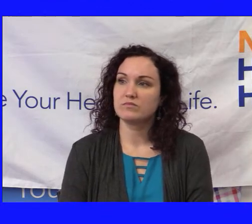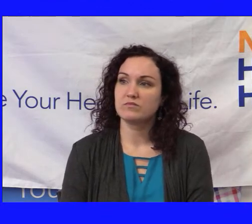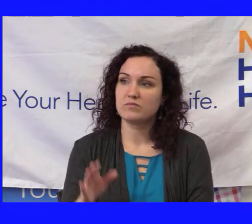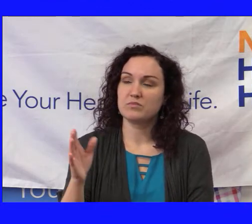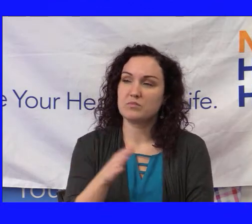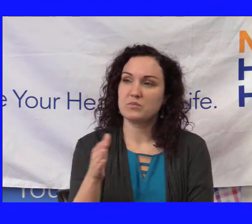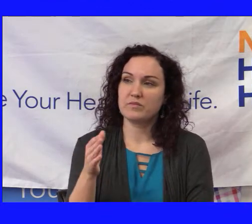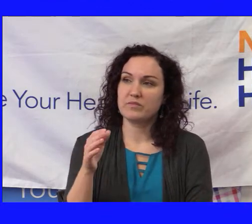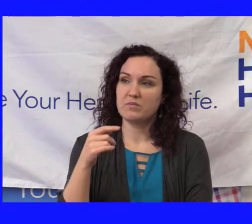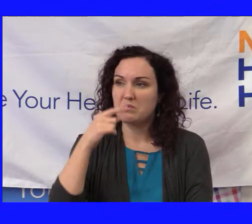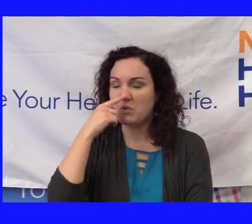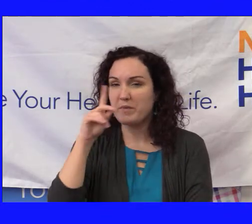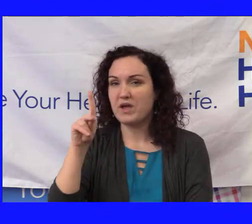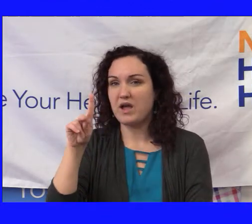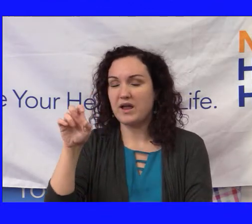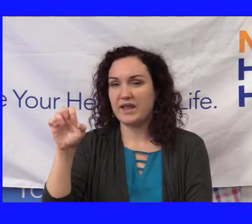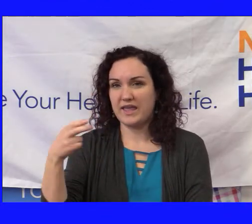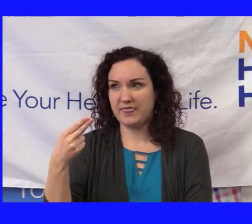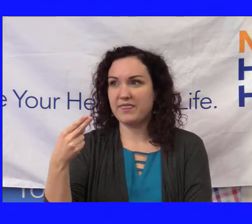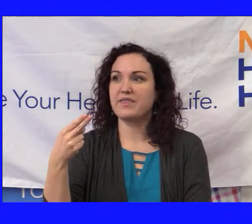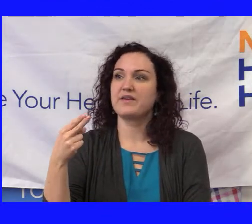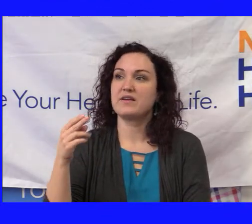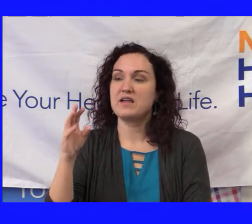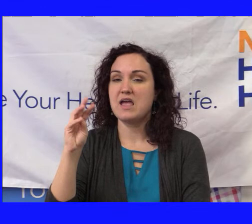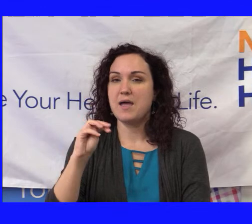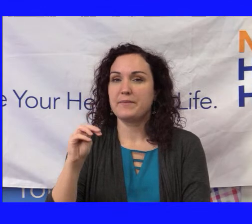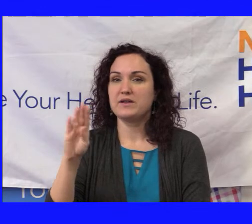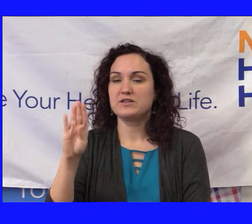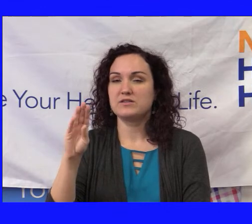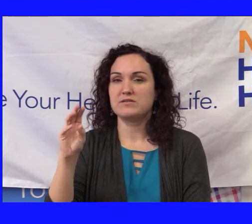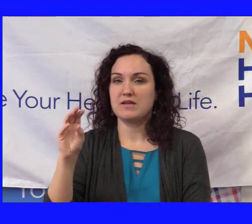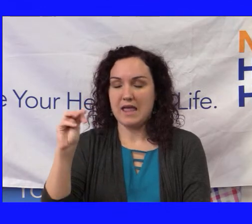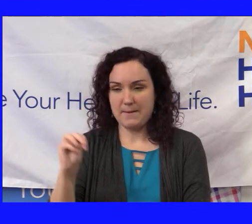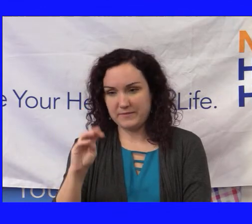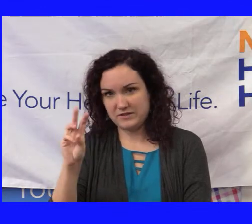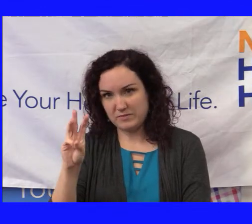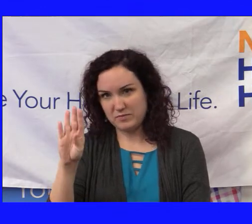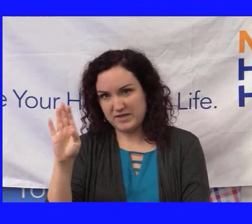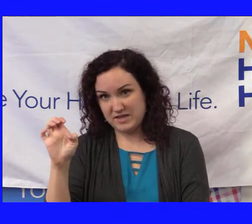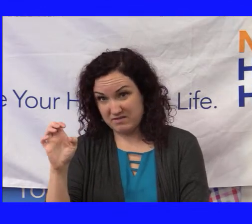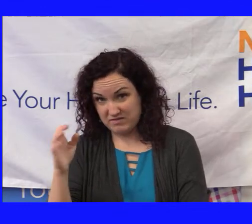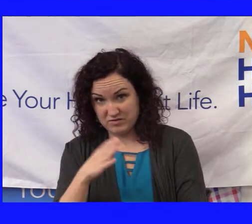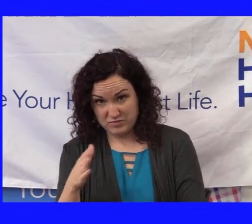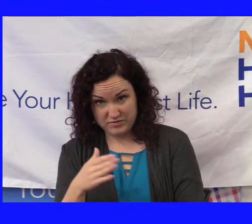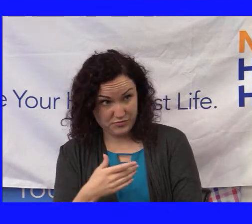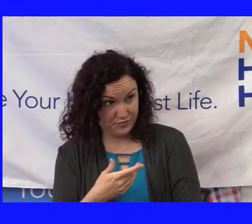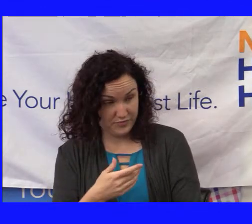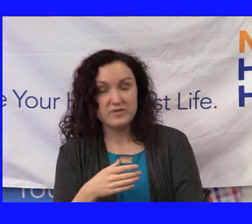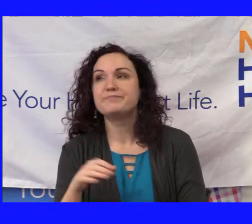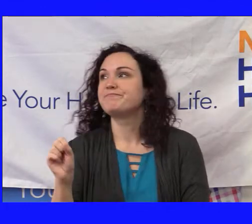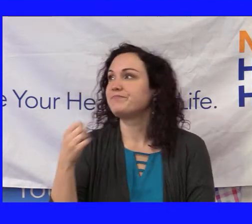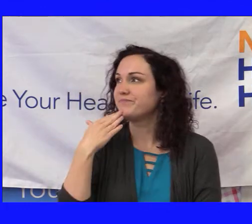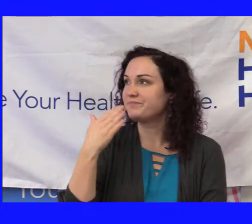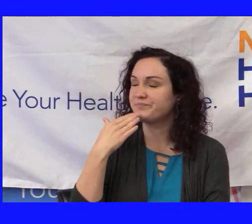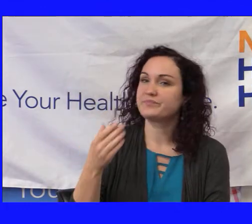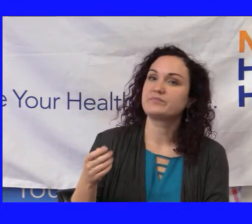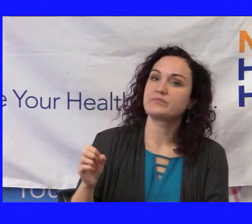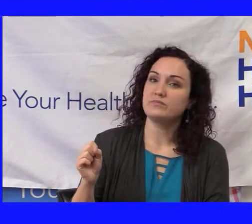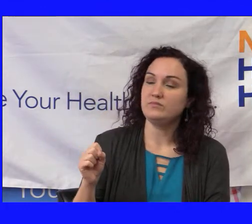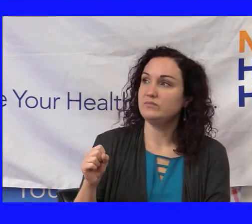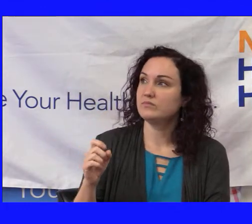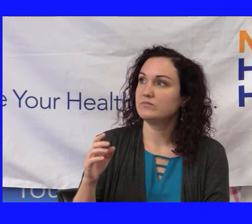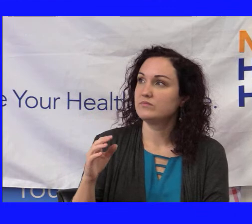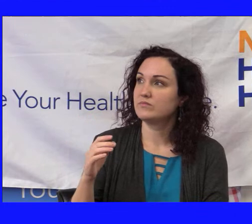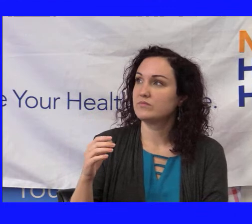Keith Talbay to walk us through the MWBE plan. Keith, are you on? Yes, thank you, Dr. Allen. So